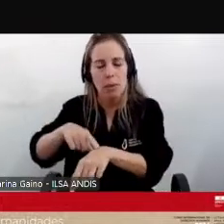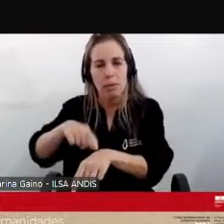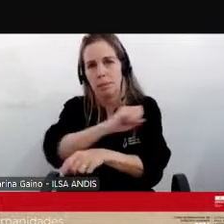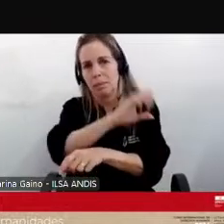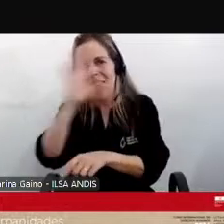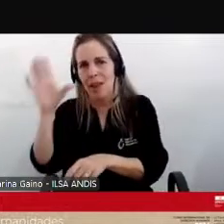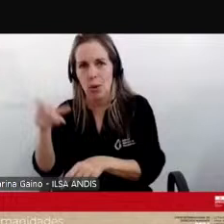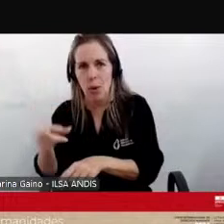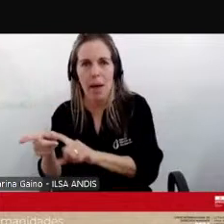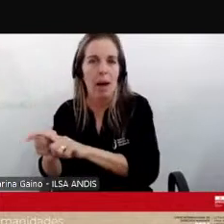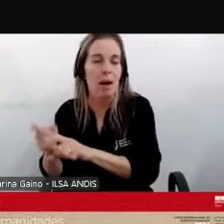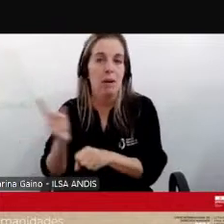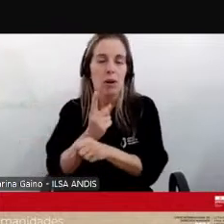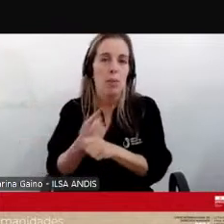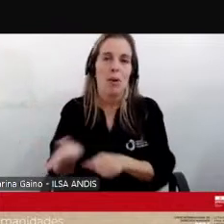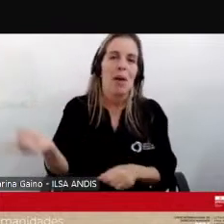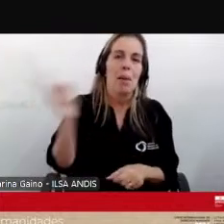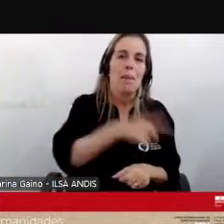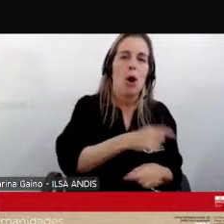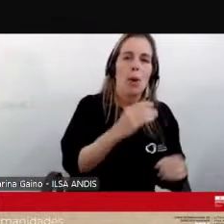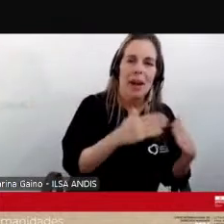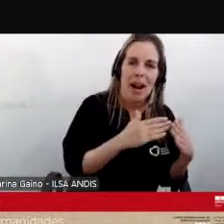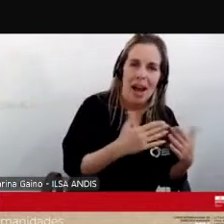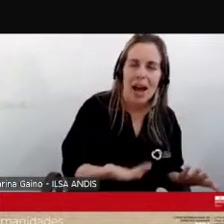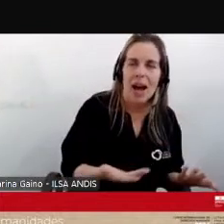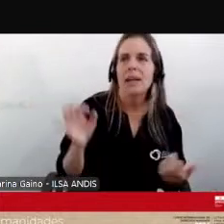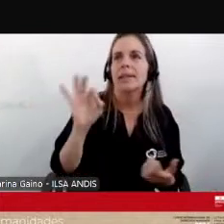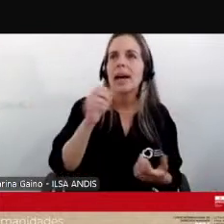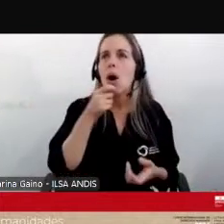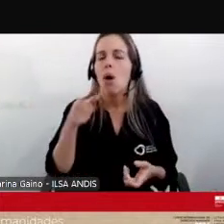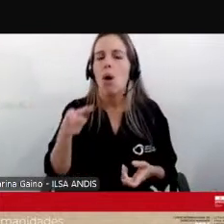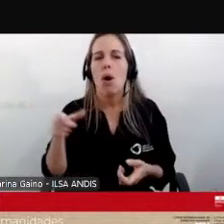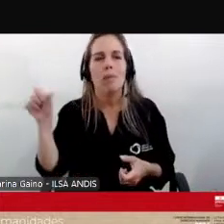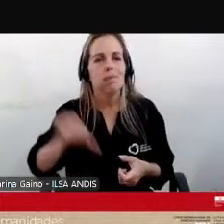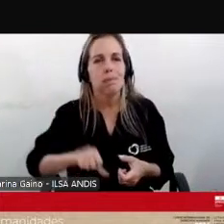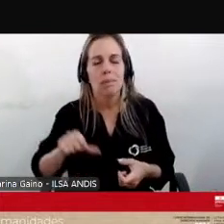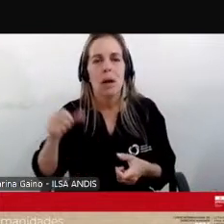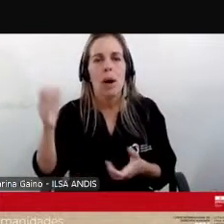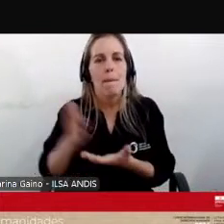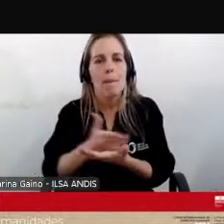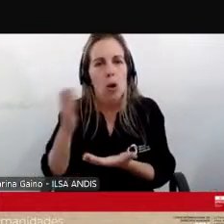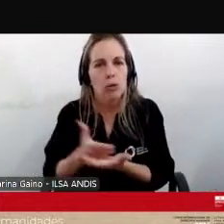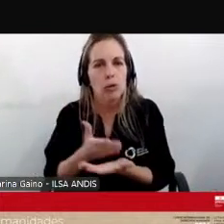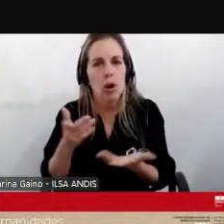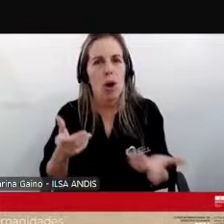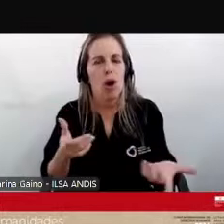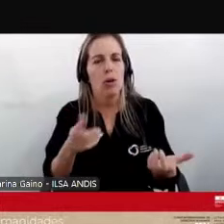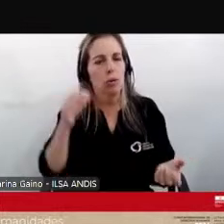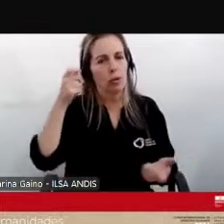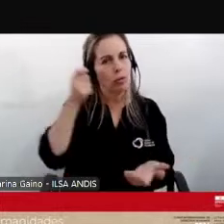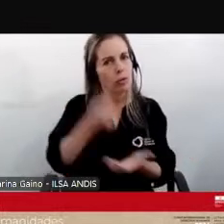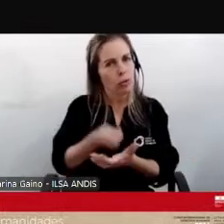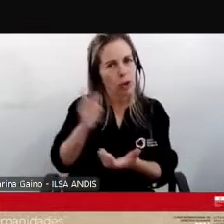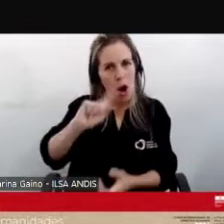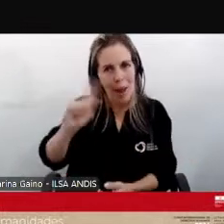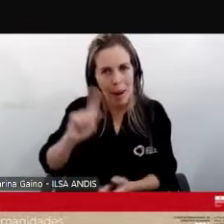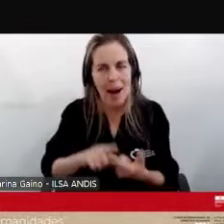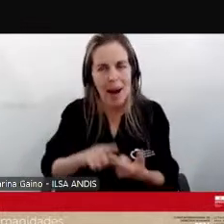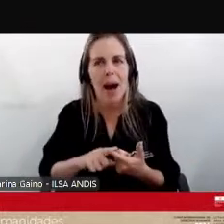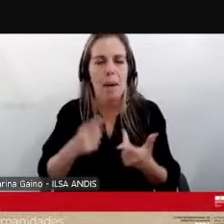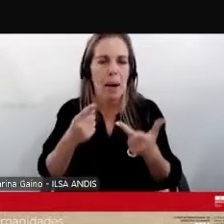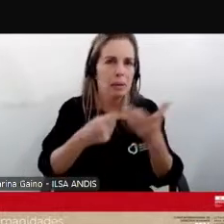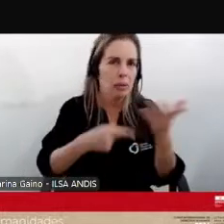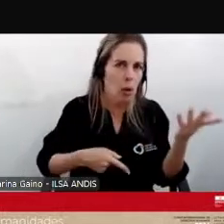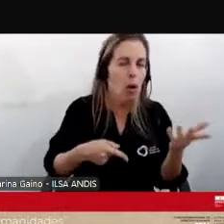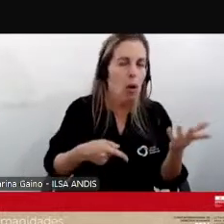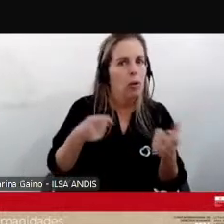quotas. So we find that these practices contribute to forced overtime. And additionally, if workers are paid according a piece rate,